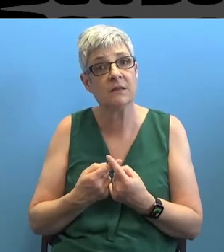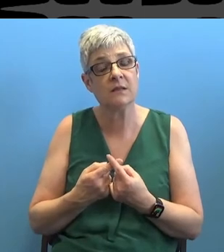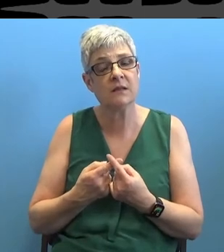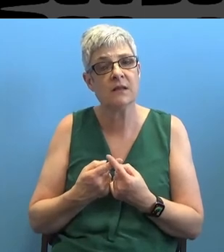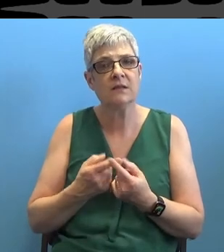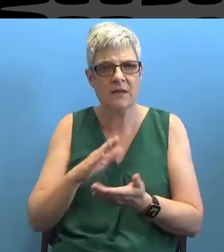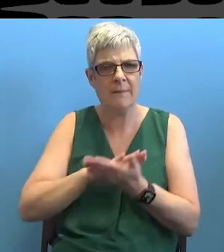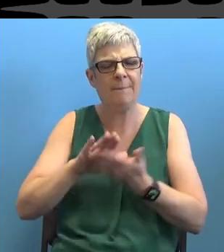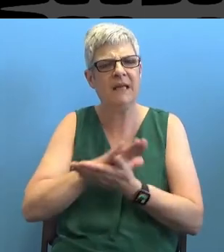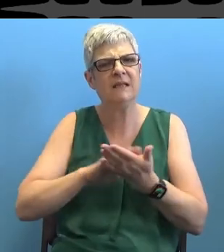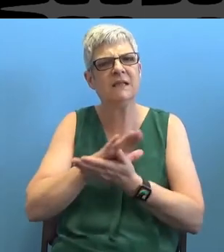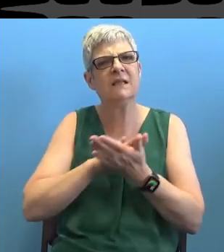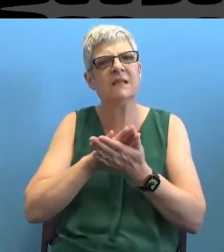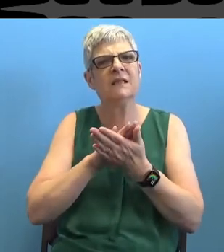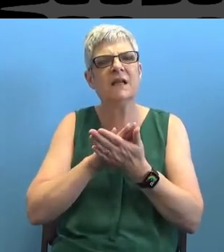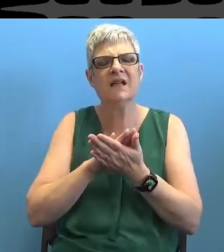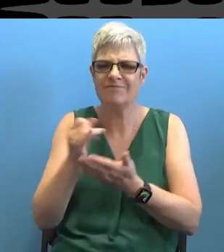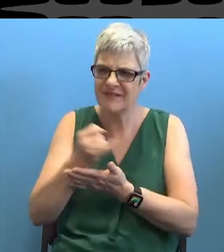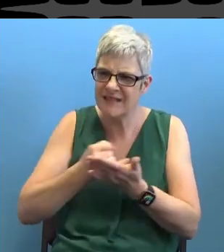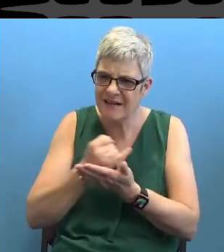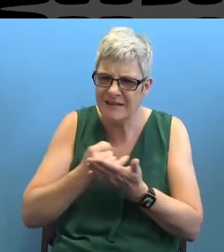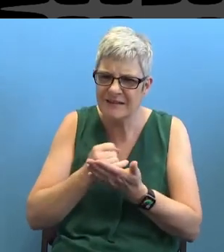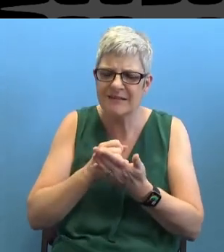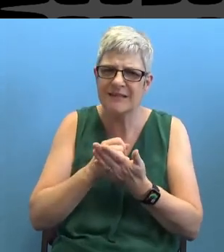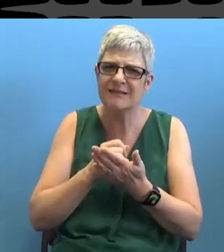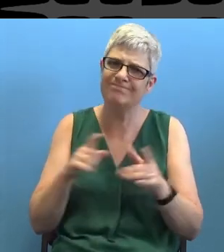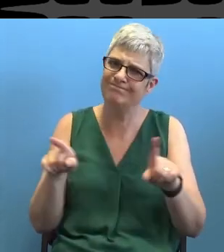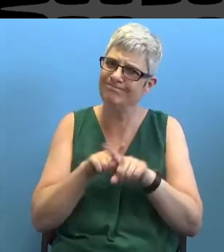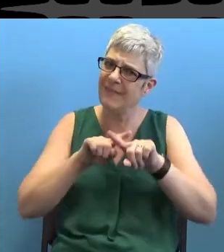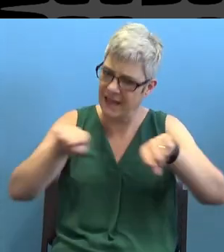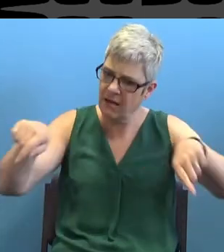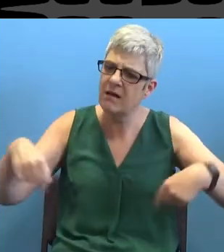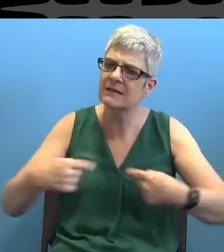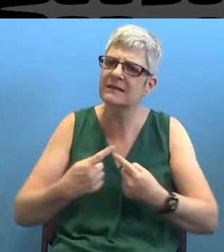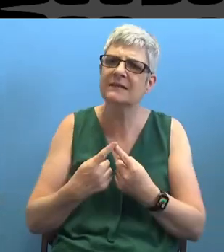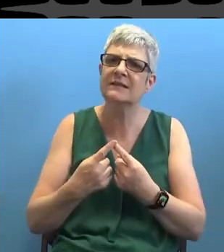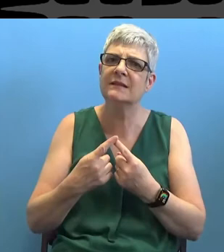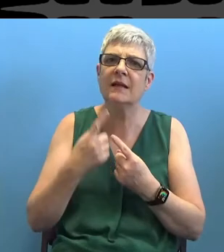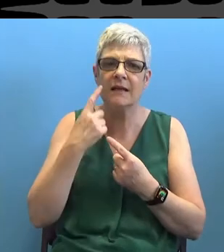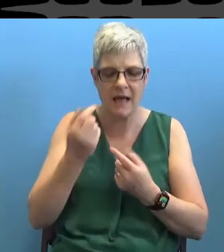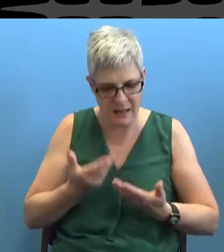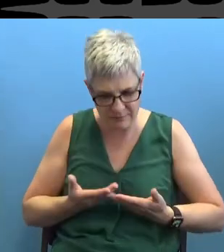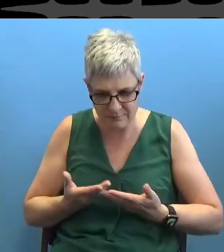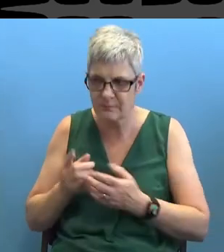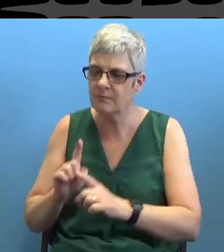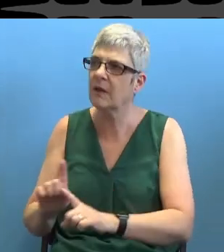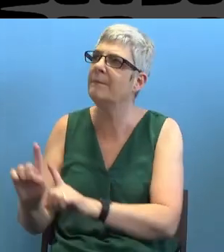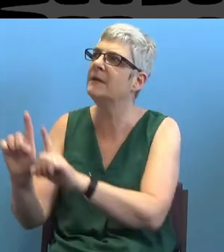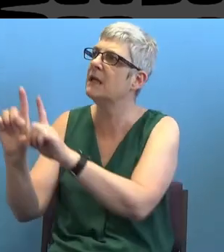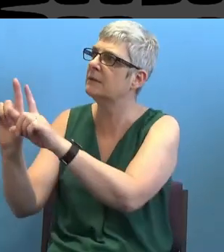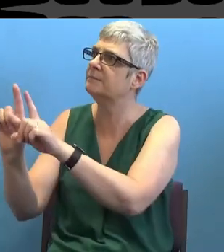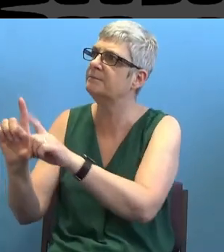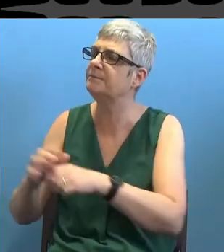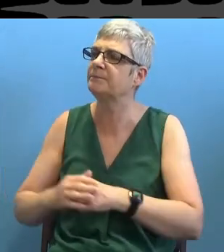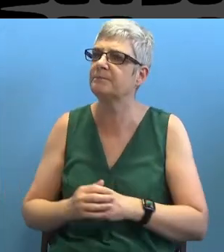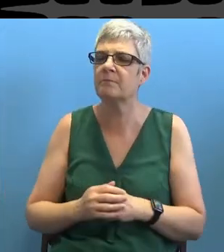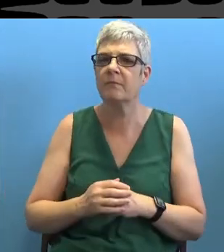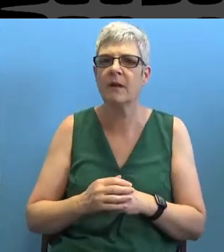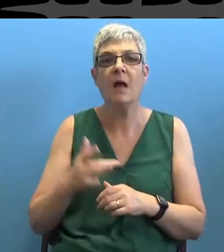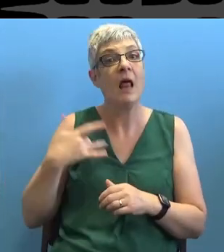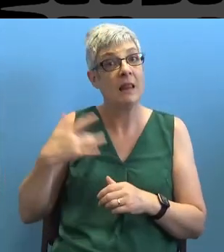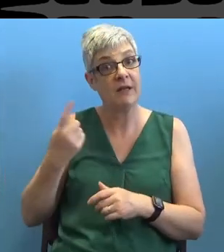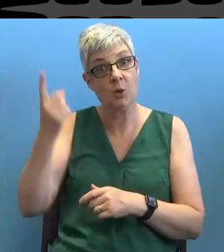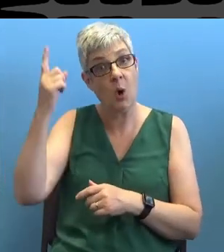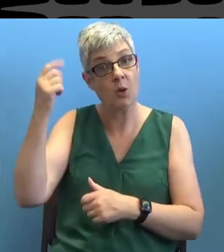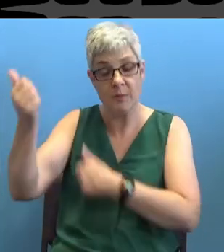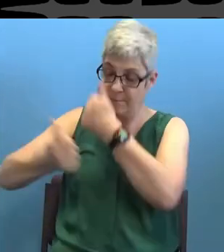so that even sinners like us can approach you. Living God, we praise